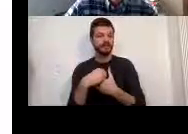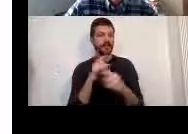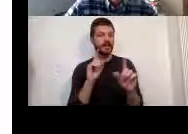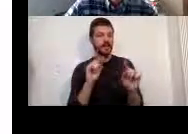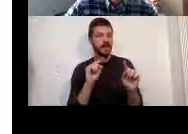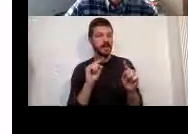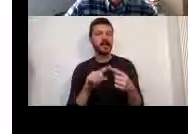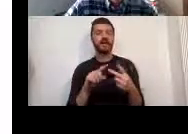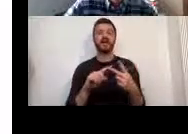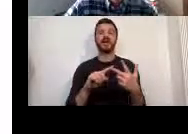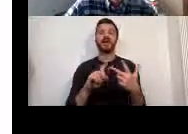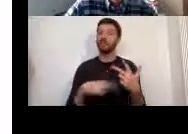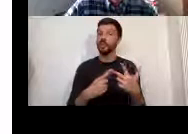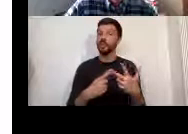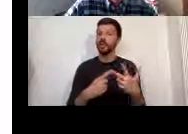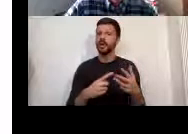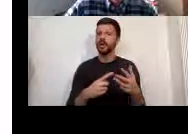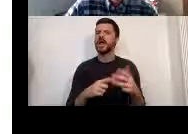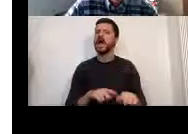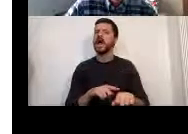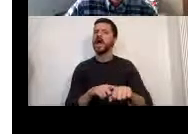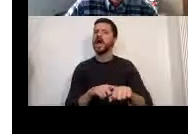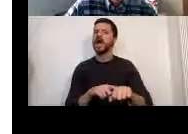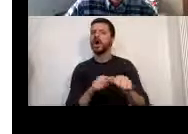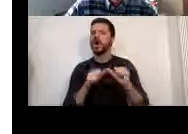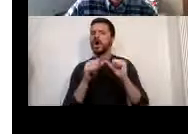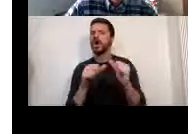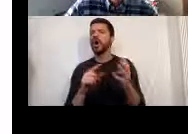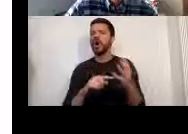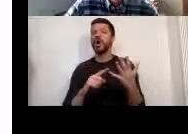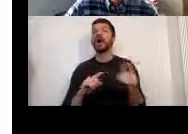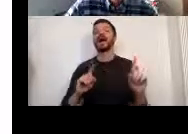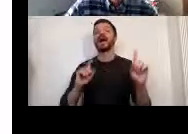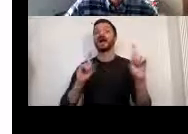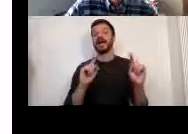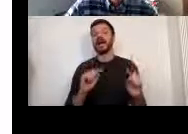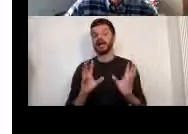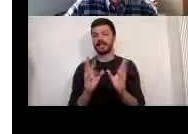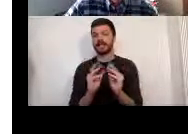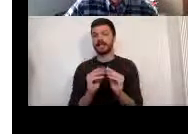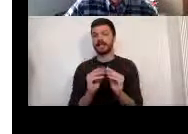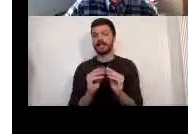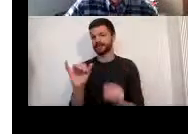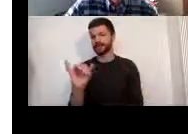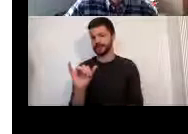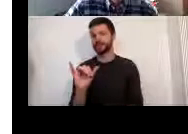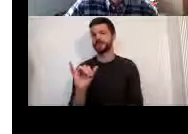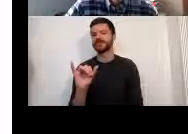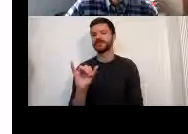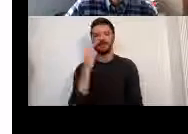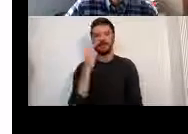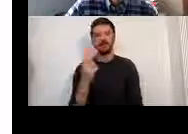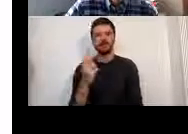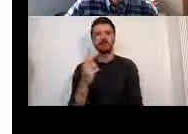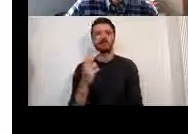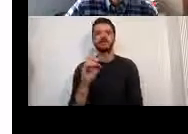these things are happening, how long they're going to be happening, and then we take attendance at meetings to get a sense of the dose received, which gives